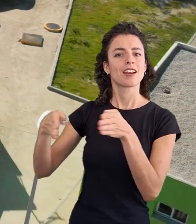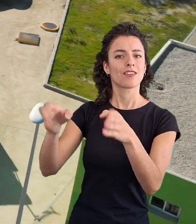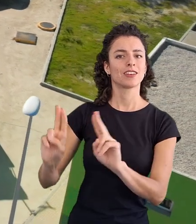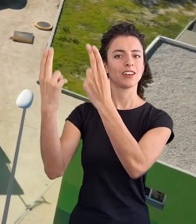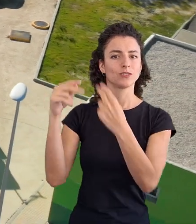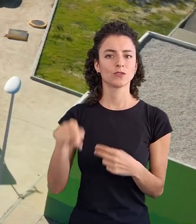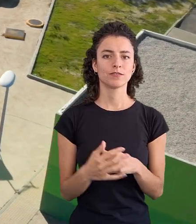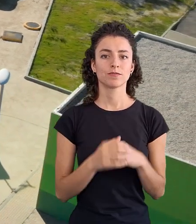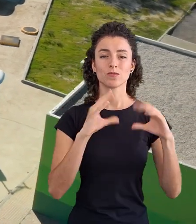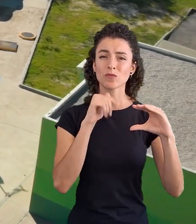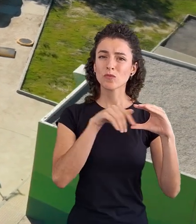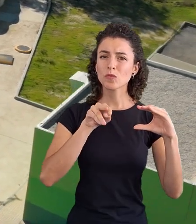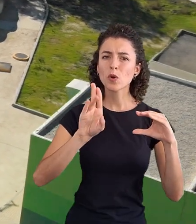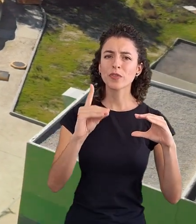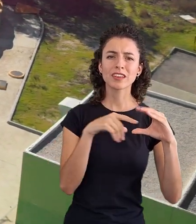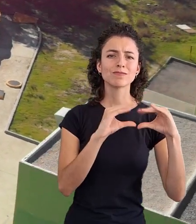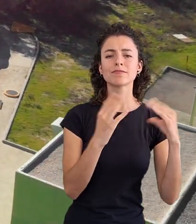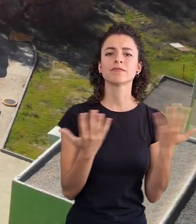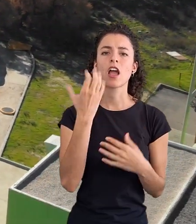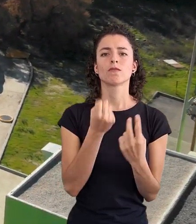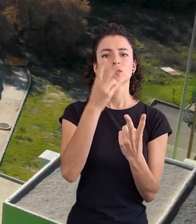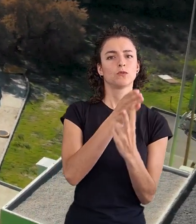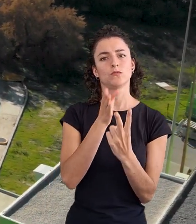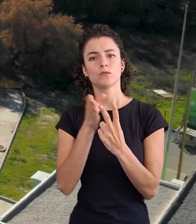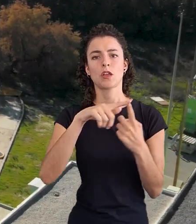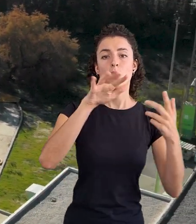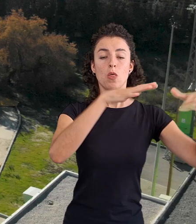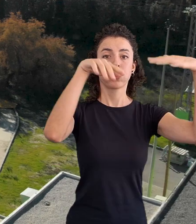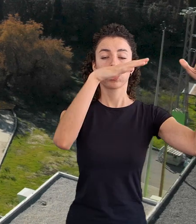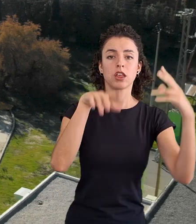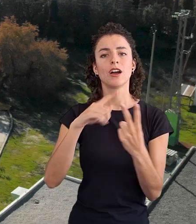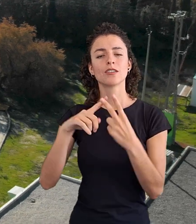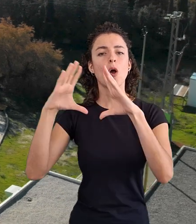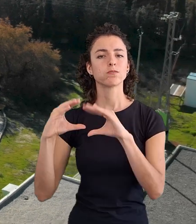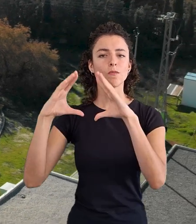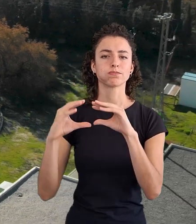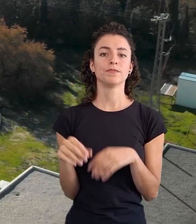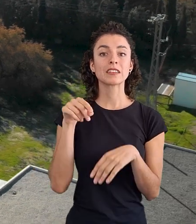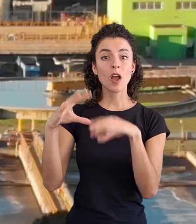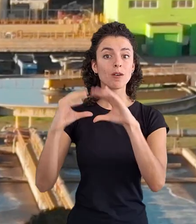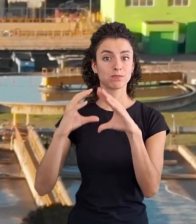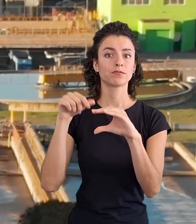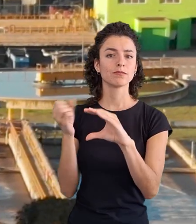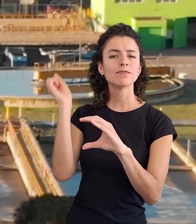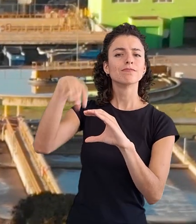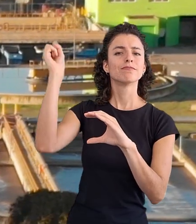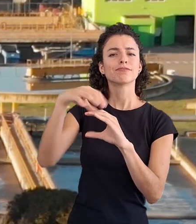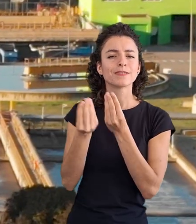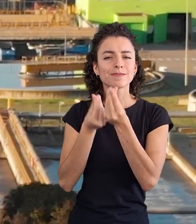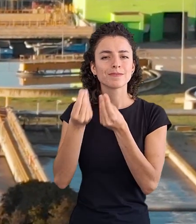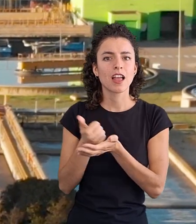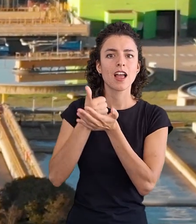semi-solid sludge produced by the process offers the opportunity to recover its components or condition them for further